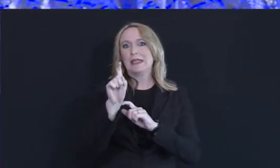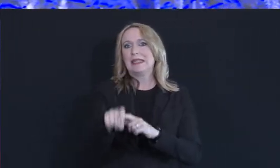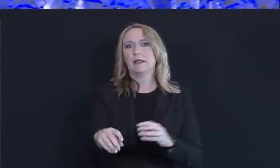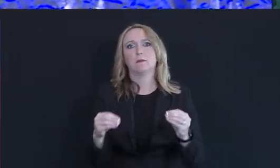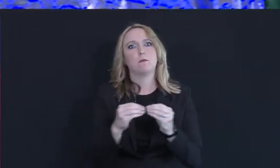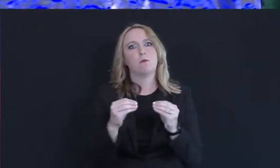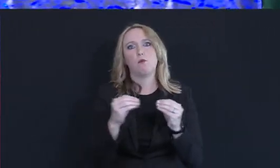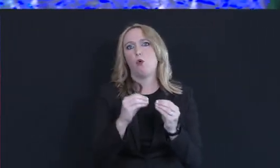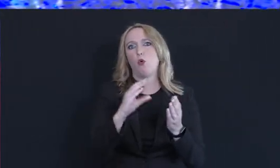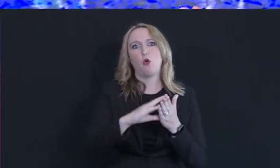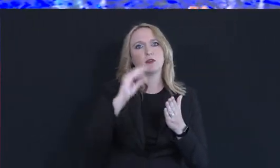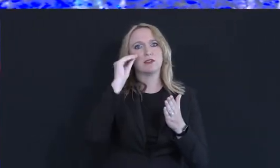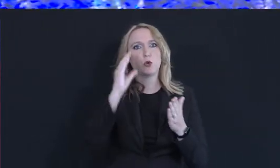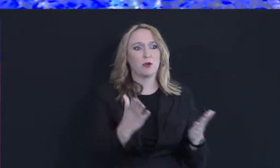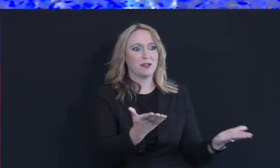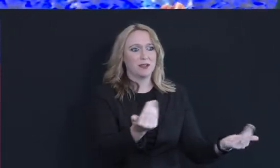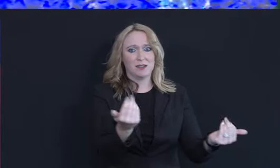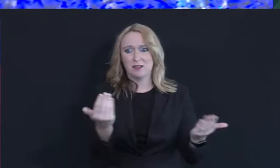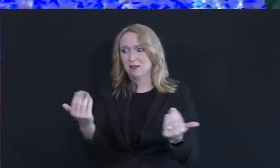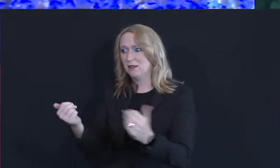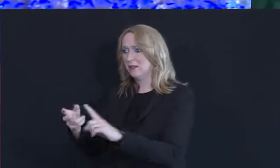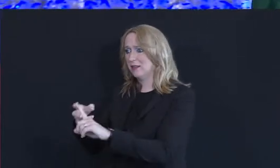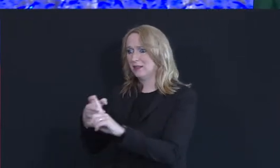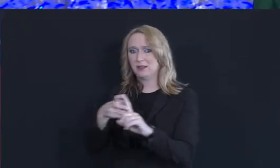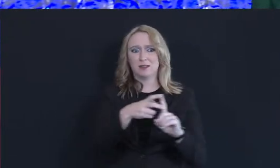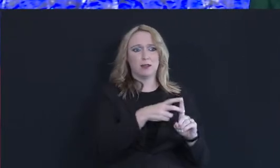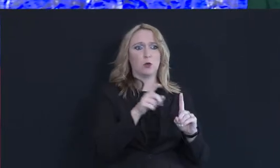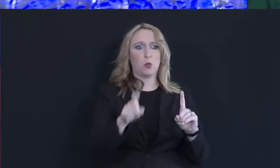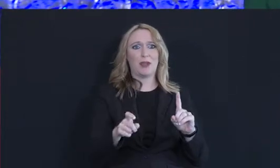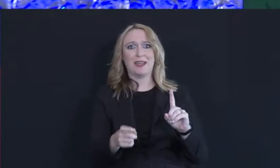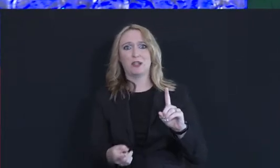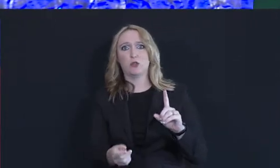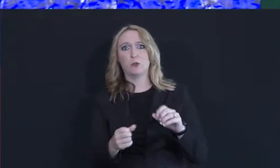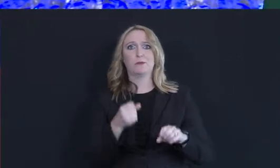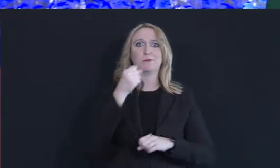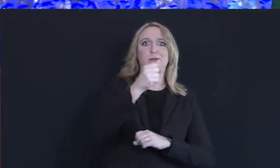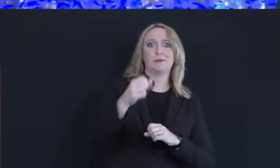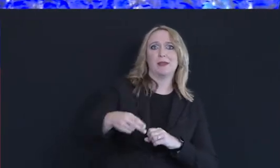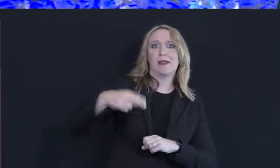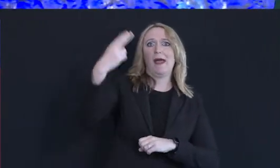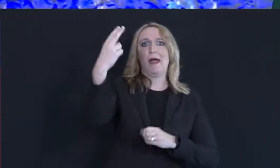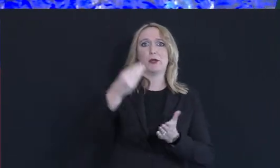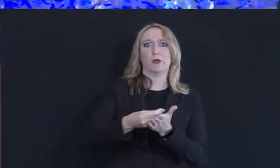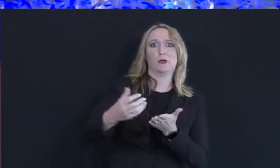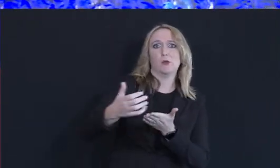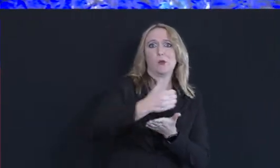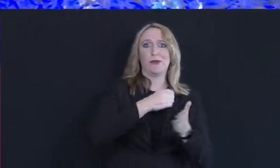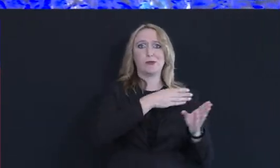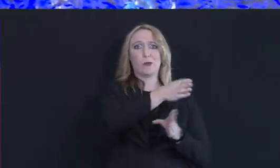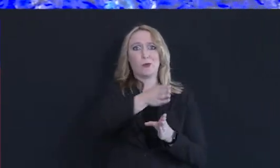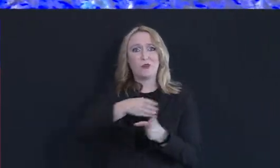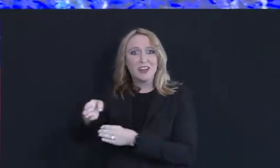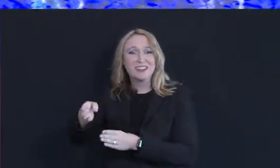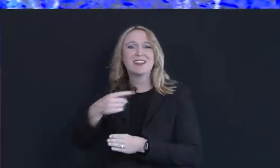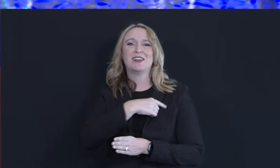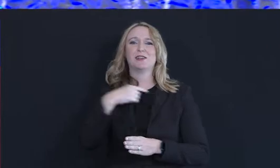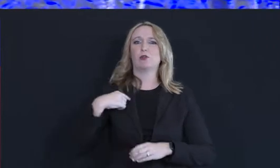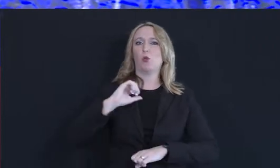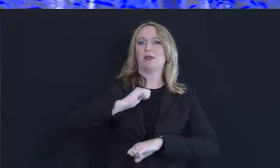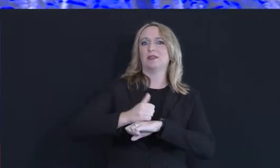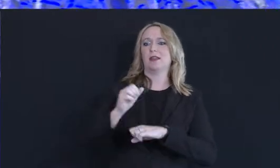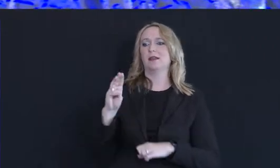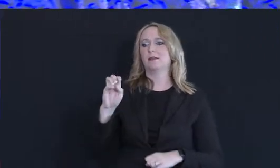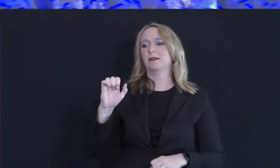tracks and more Pathways to higher wage careers so we've created the mayor's Council on Workforce on education and Workforce